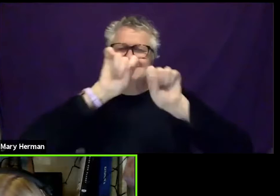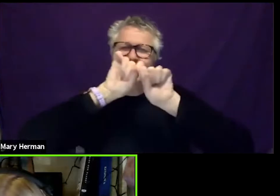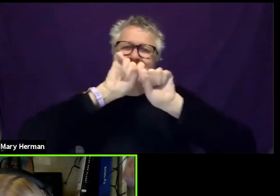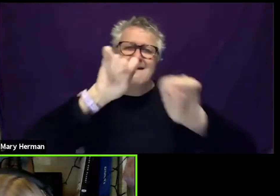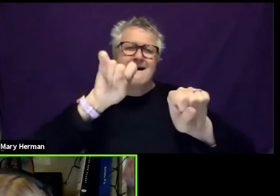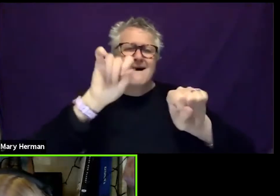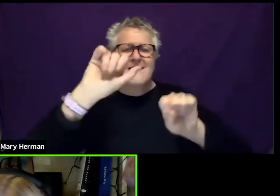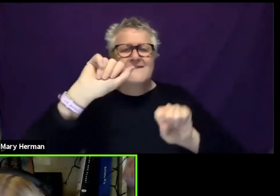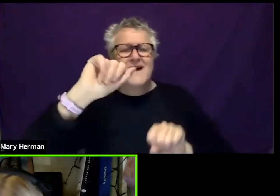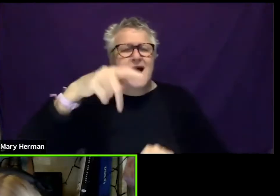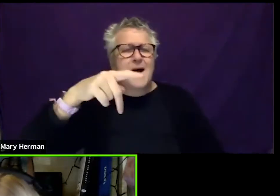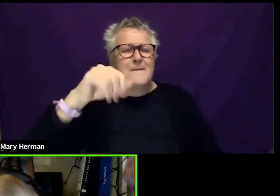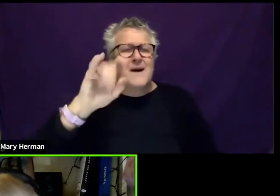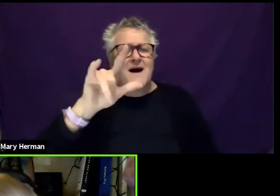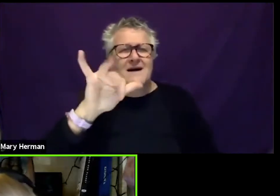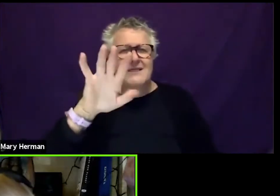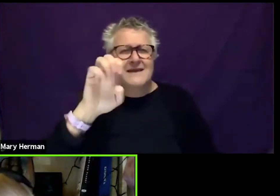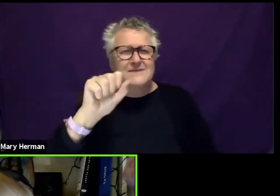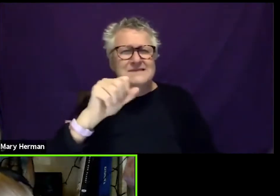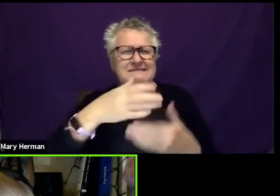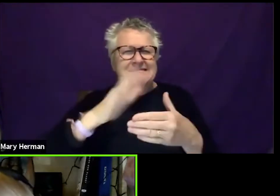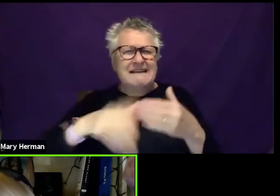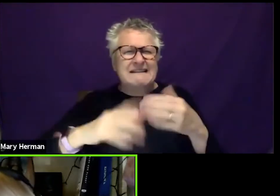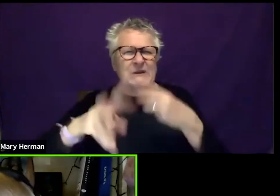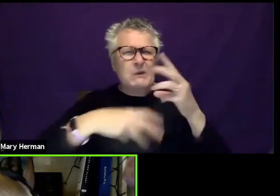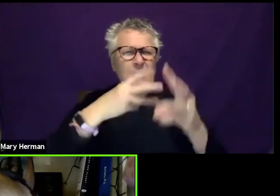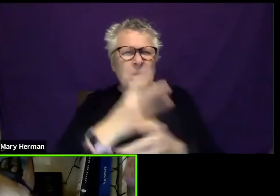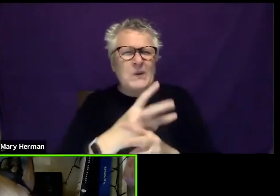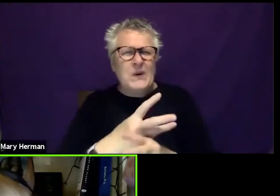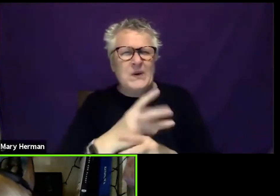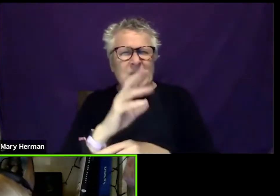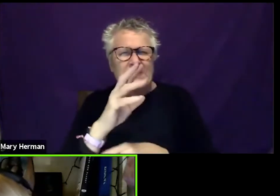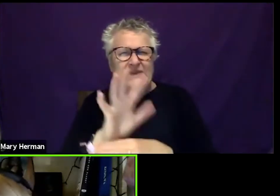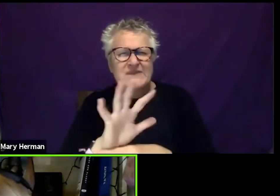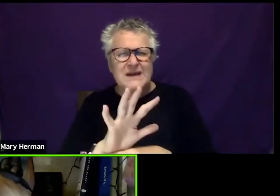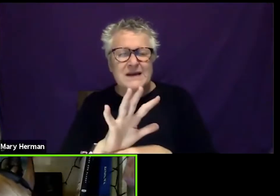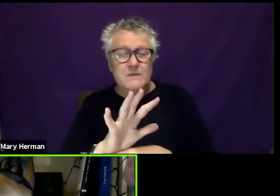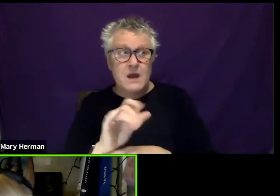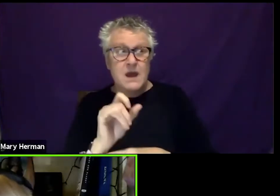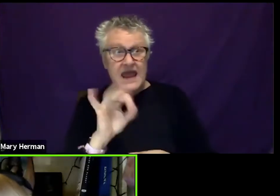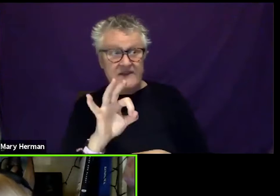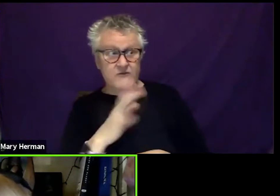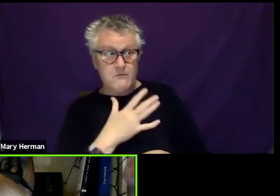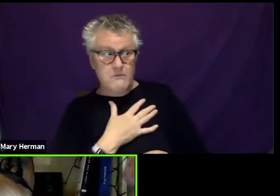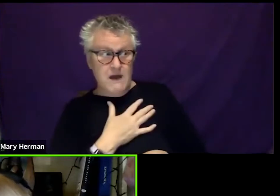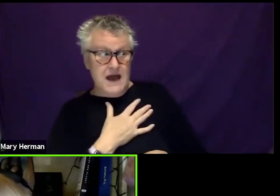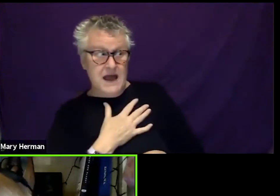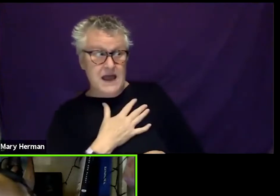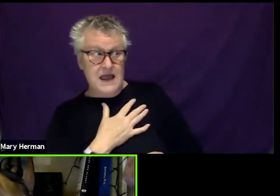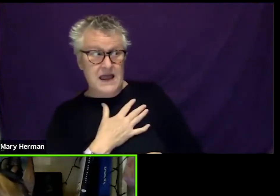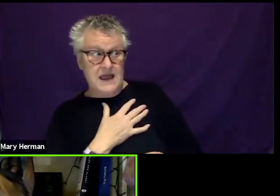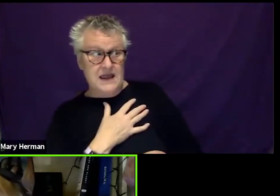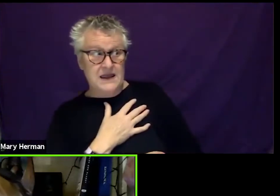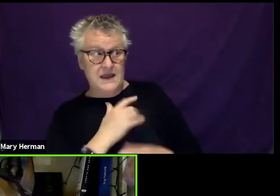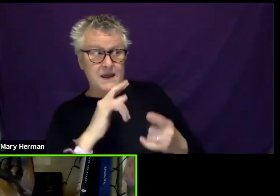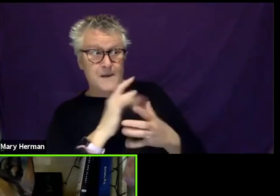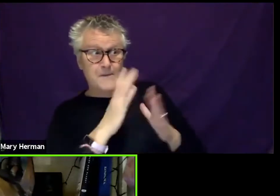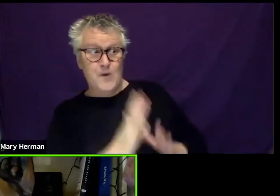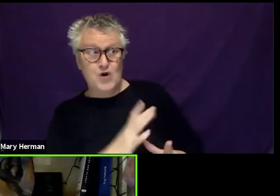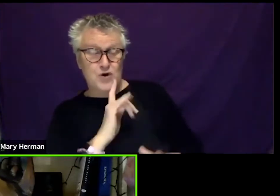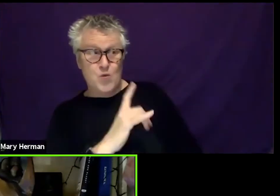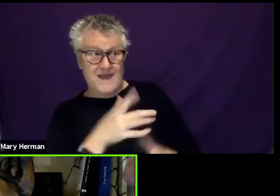apocalypse film. Oh. And if my partner would let me, I would be a prepper. I would totally do that.